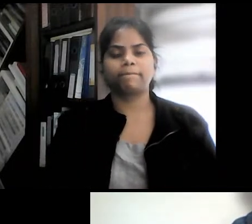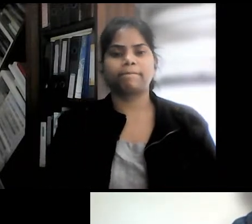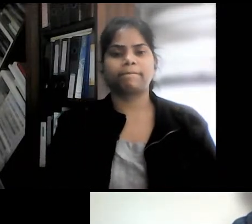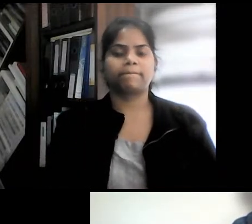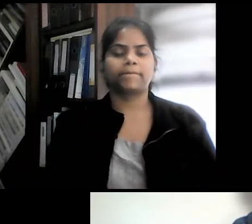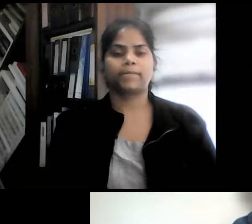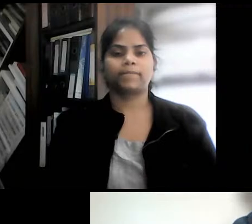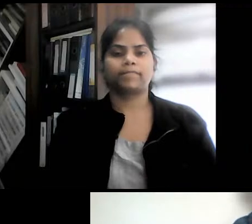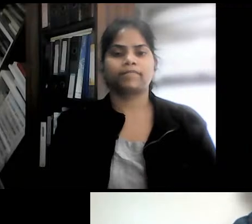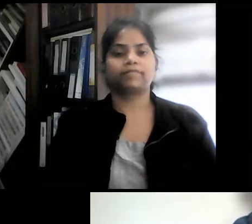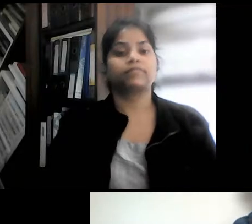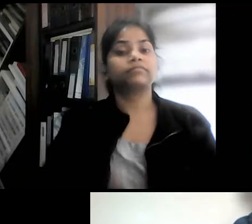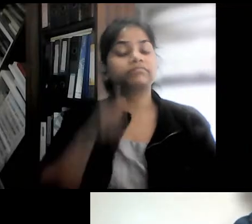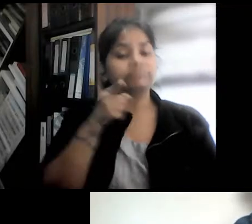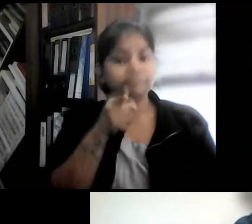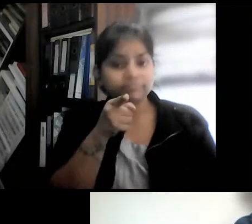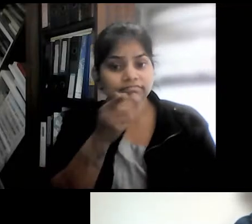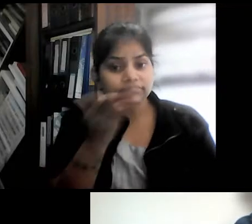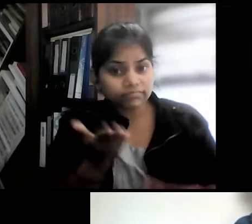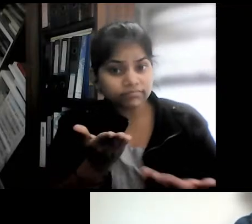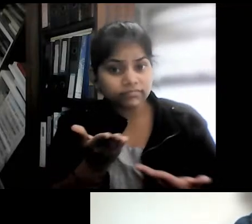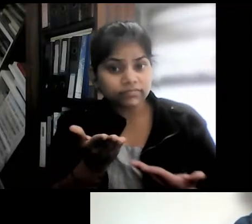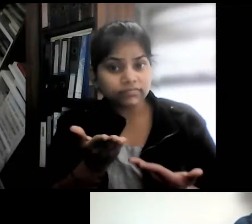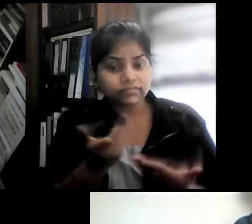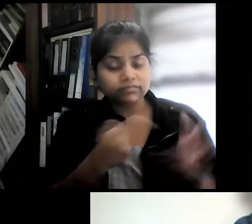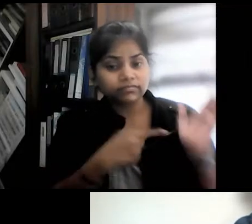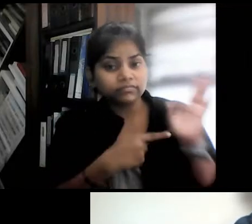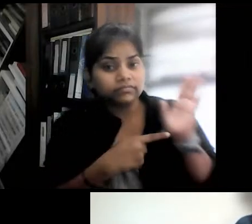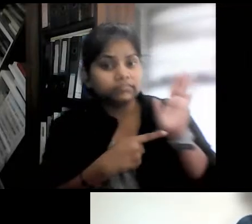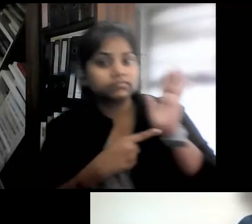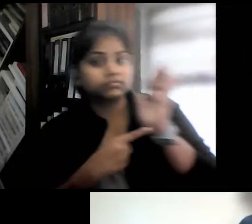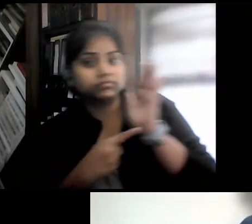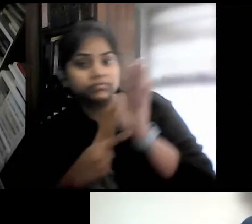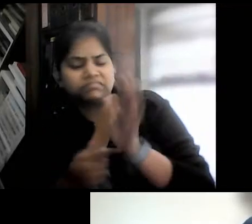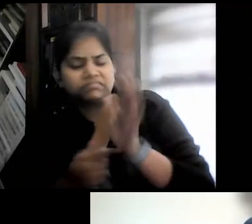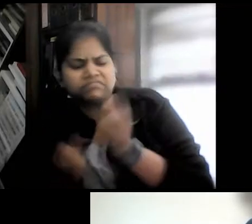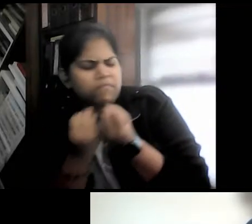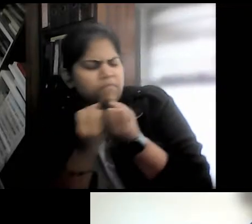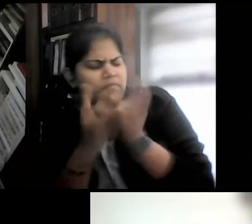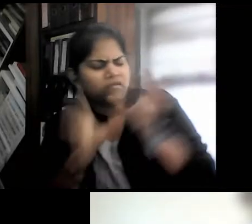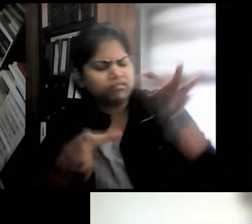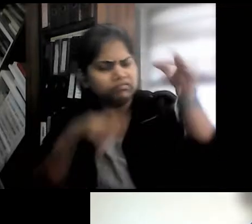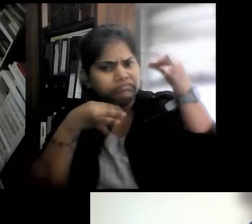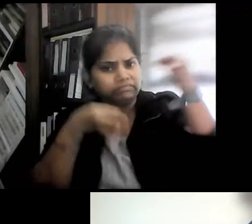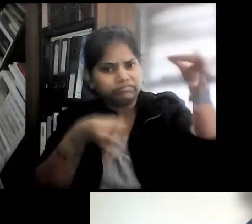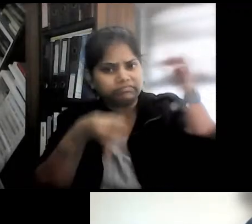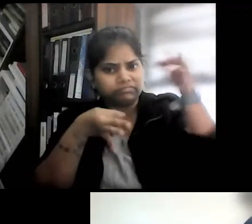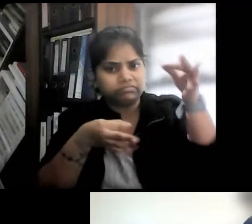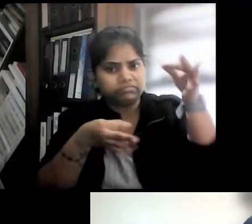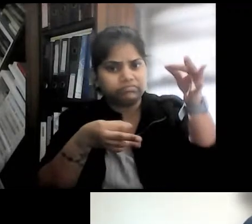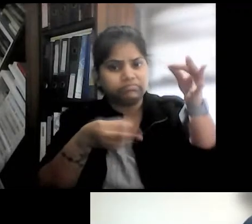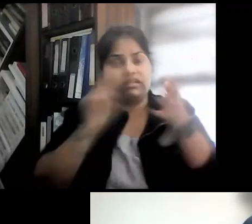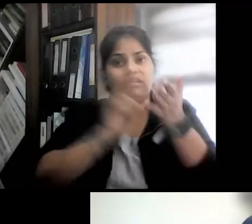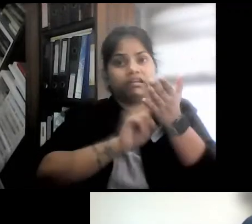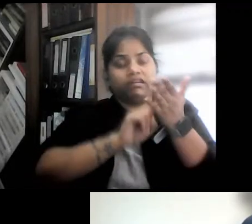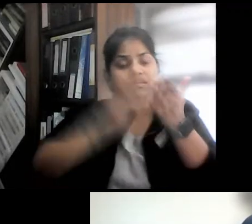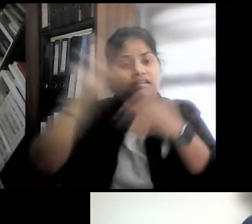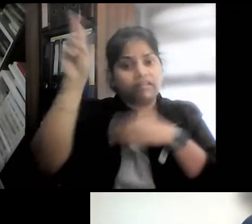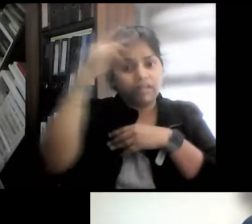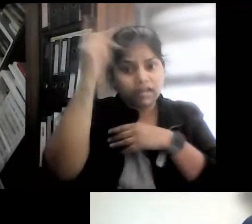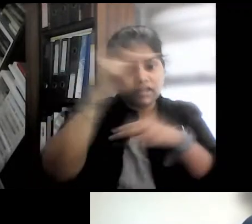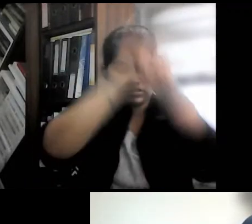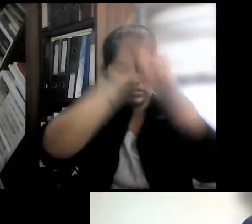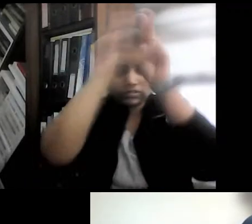she's also presented several papers in national and international